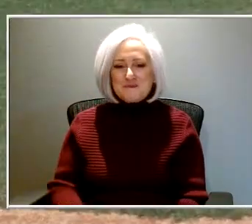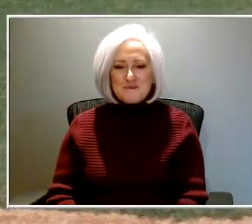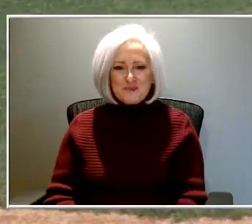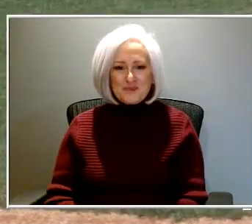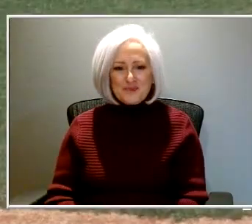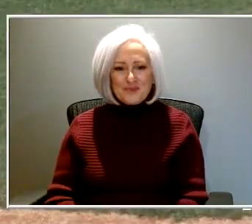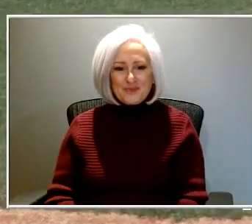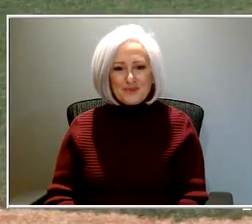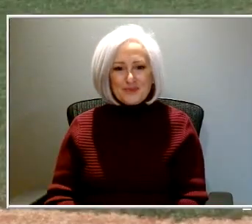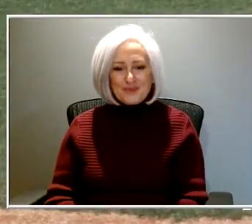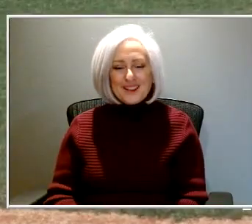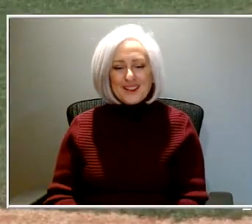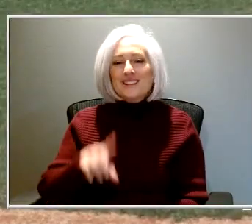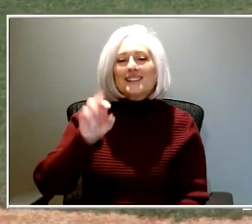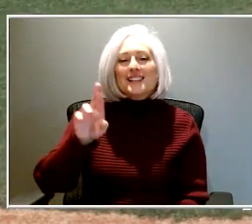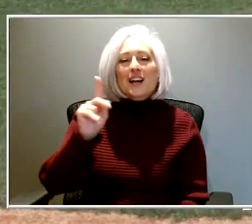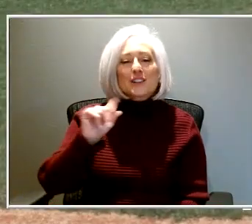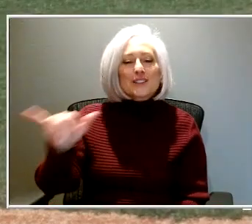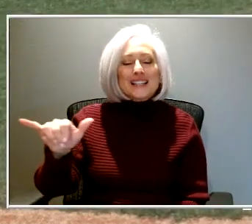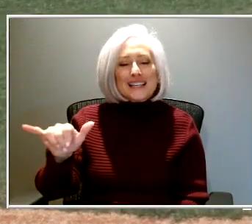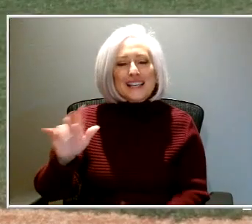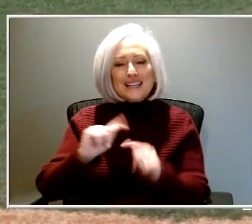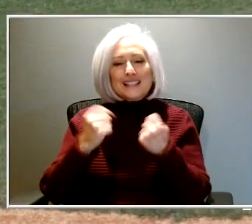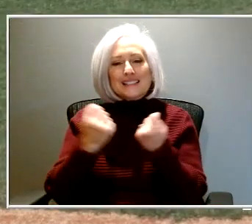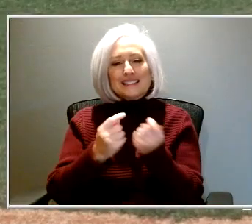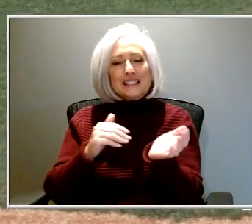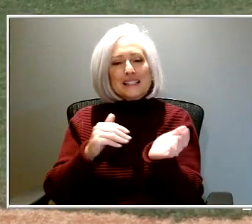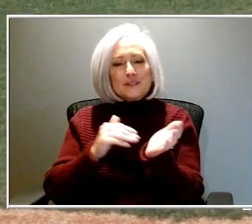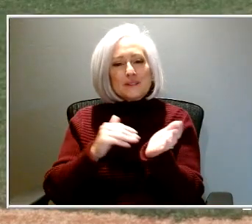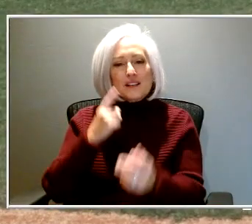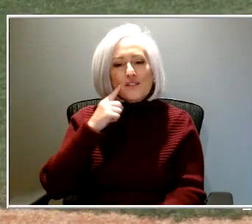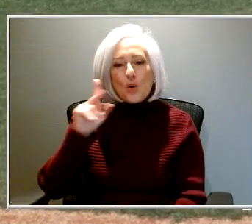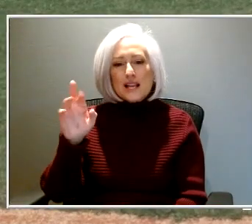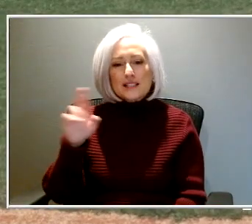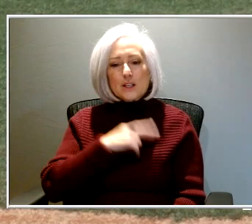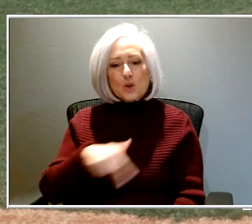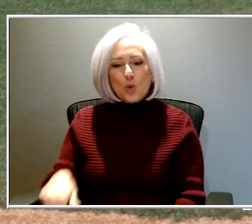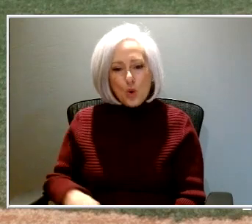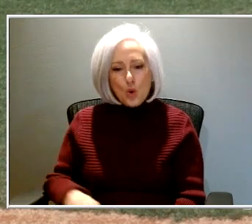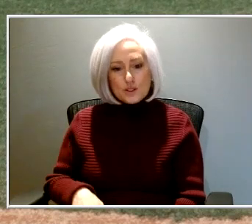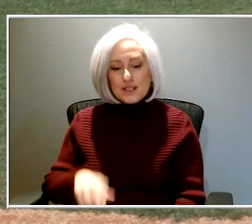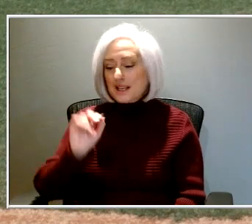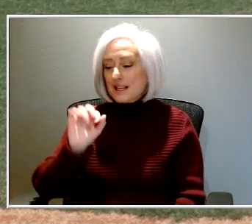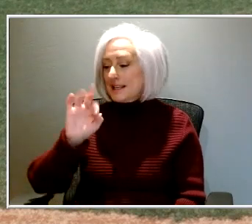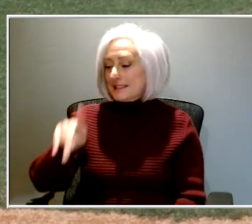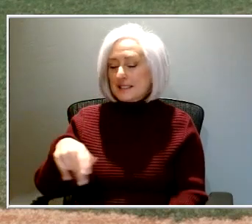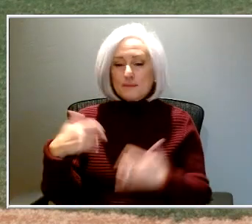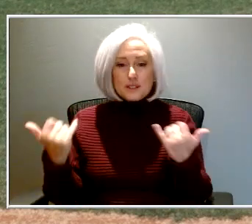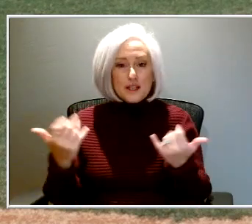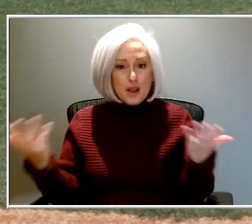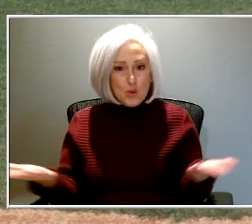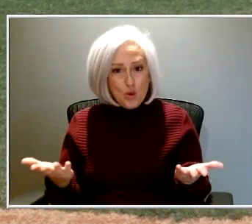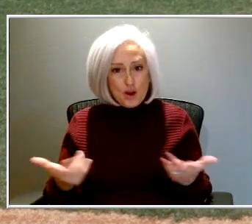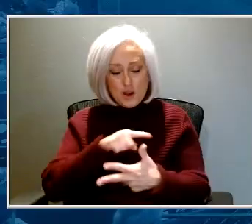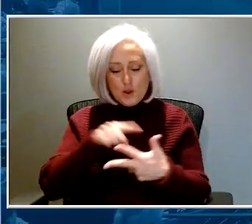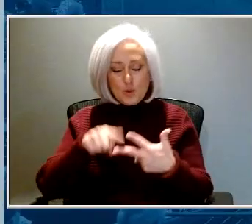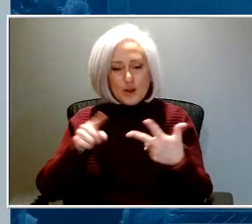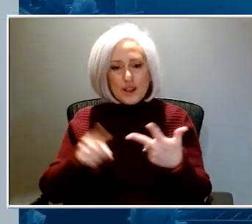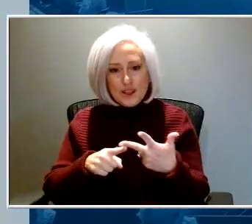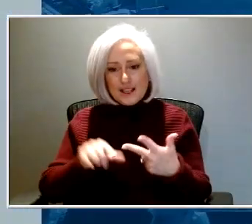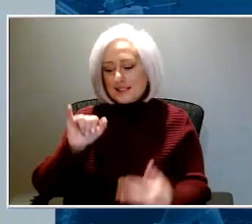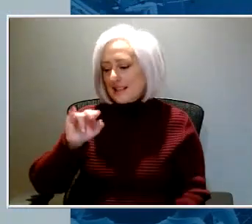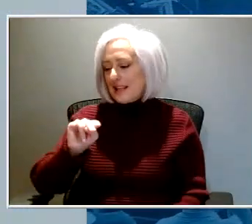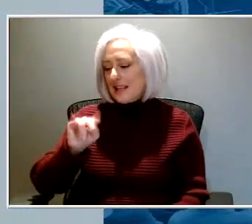This is Dr. Vincent Key, head team physician for the Kansas City Royals, with your tip of the day. The tip of the day is, what are 3 things that infielders can do?